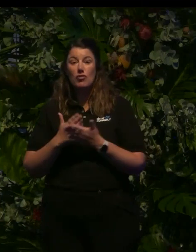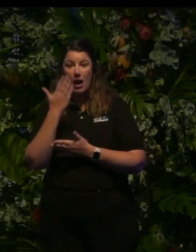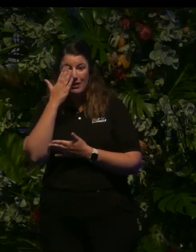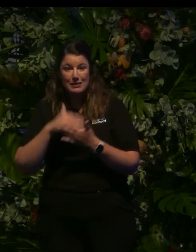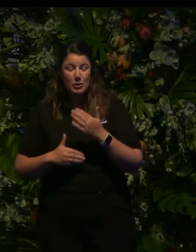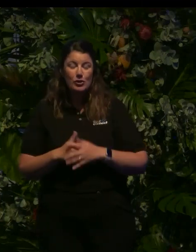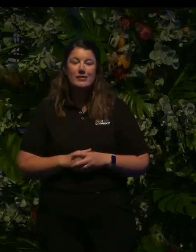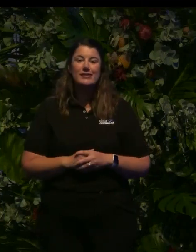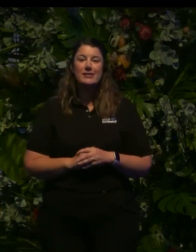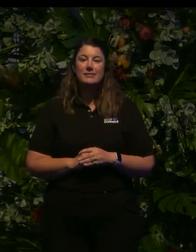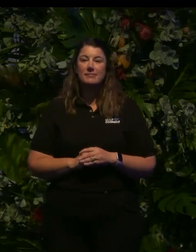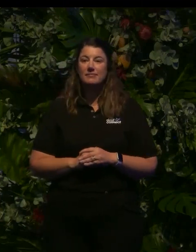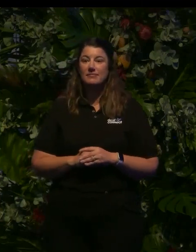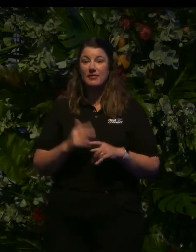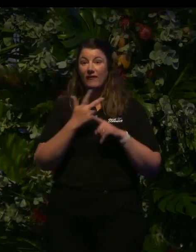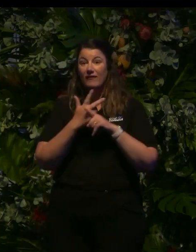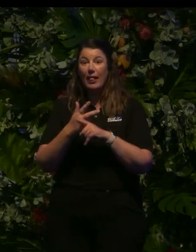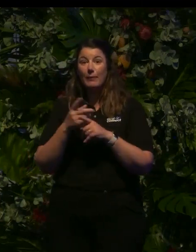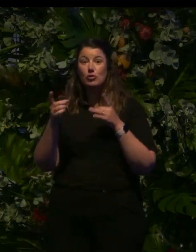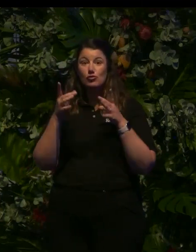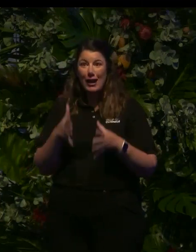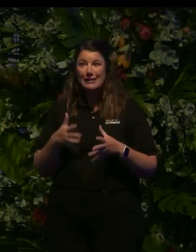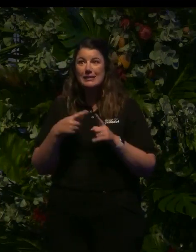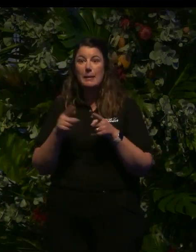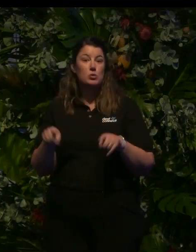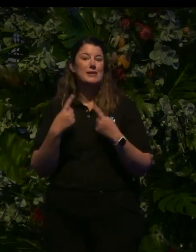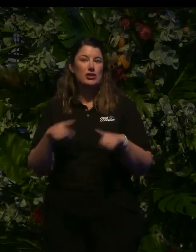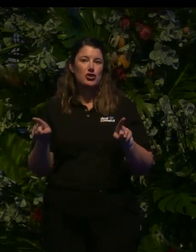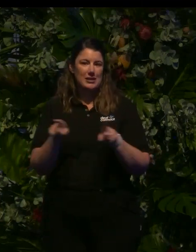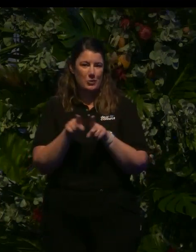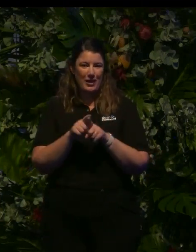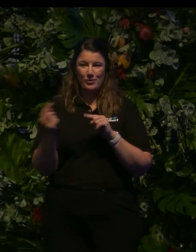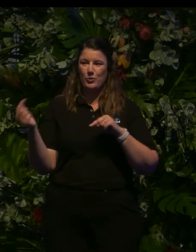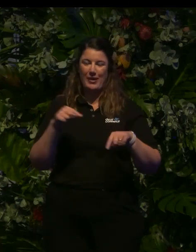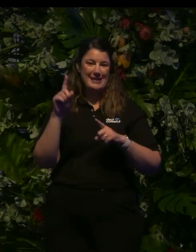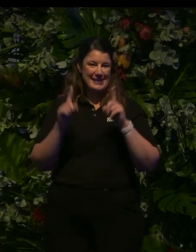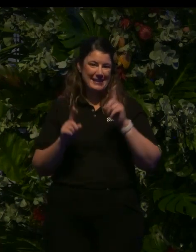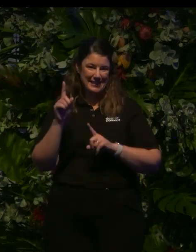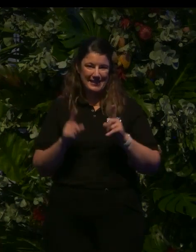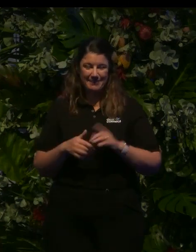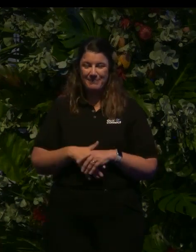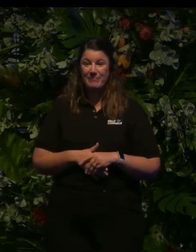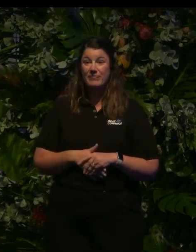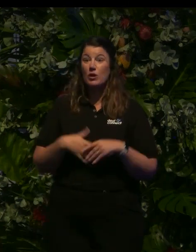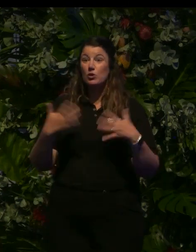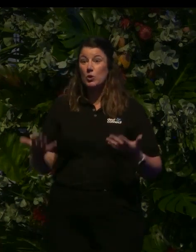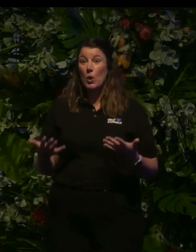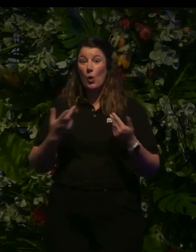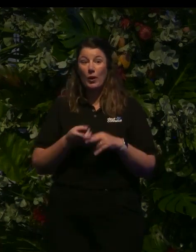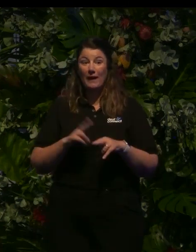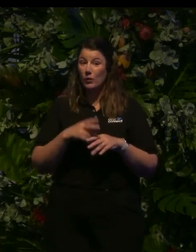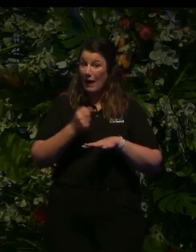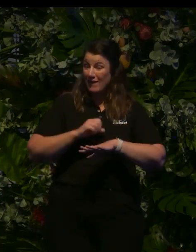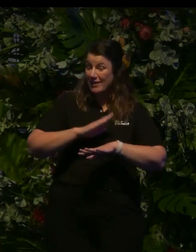experts, and film directors, I mentioned that, and musicians as well to the city. So if you do have